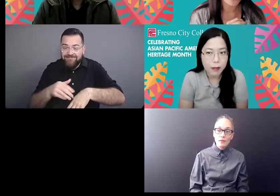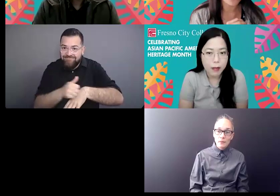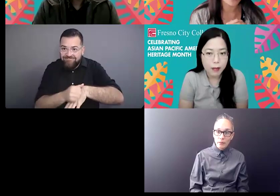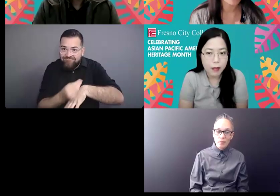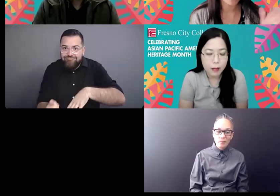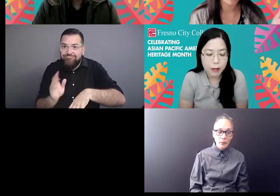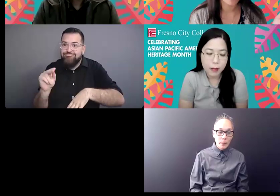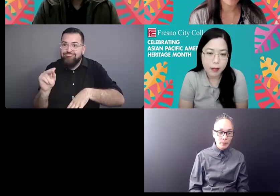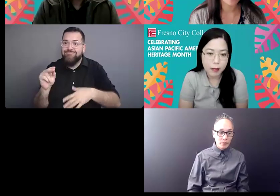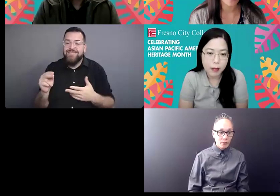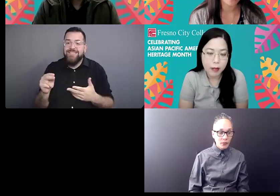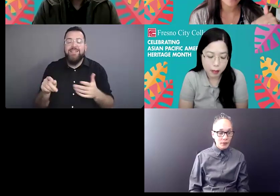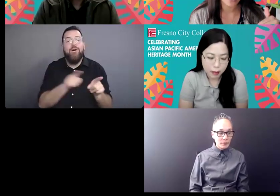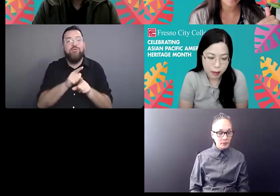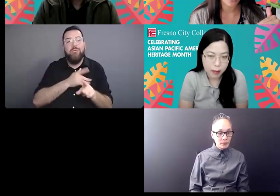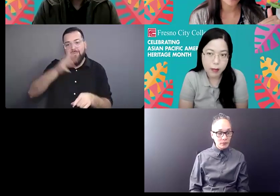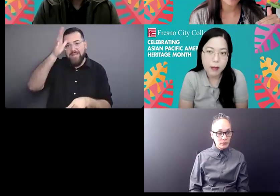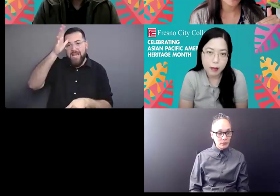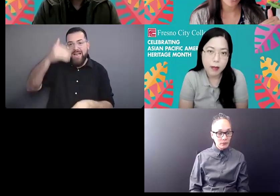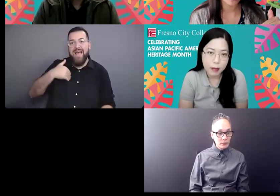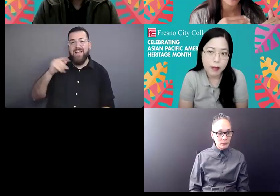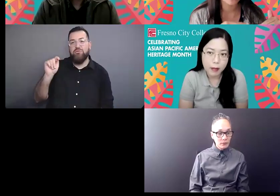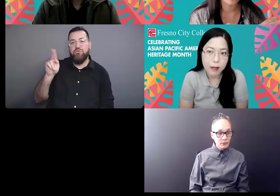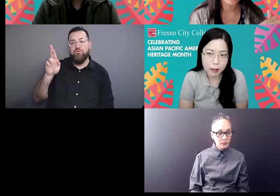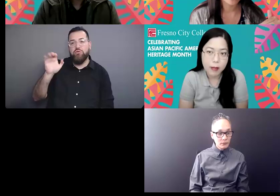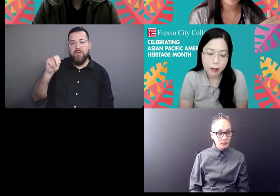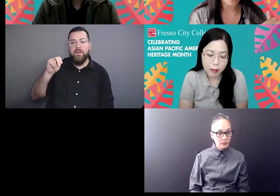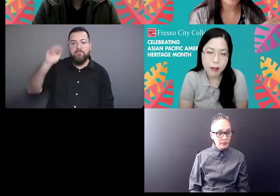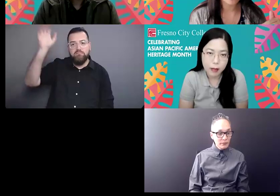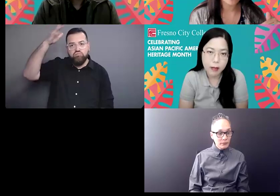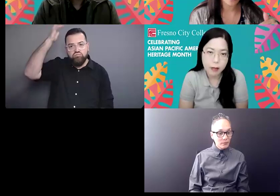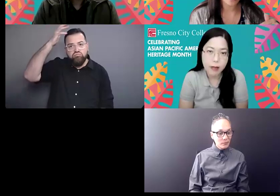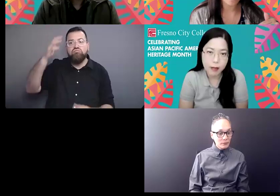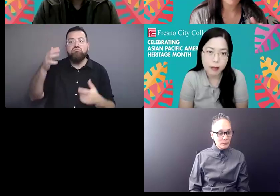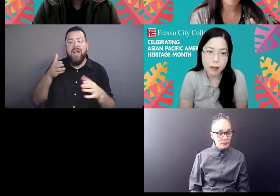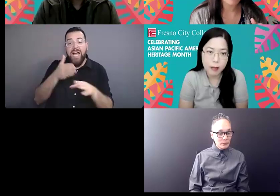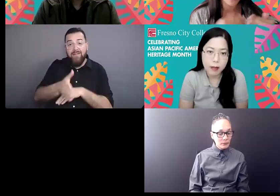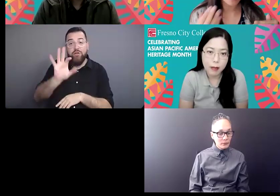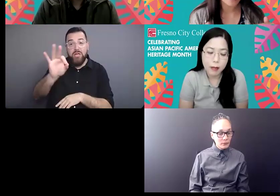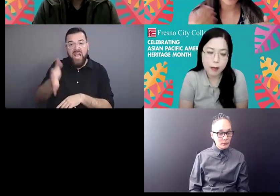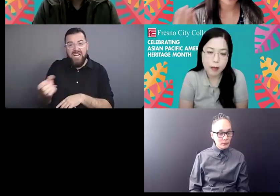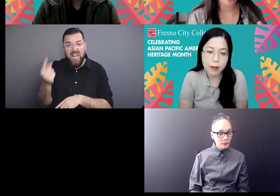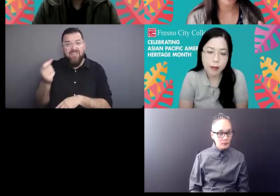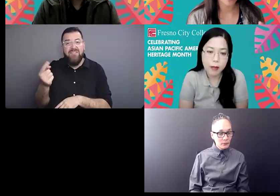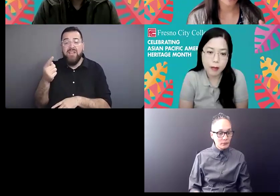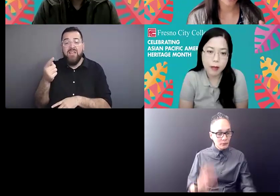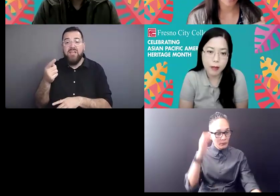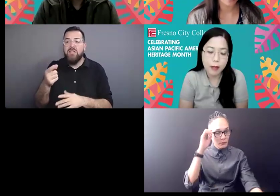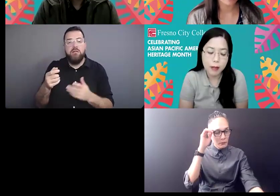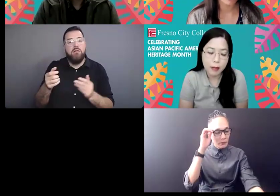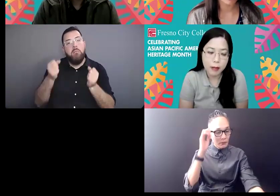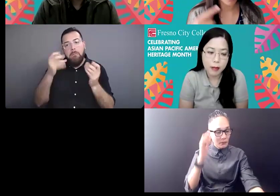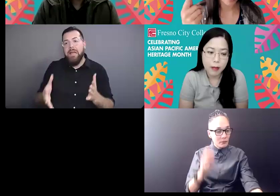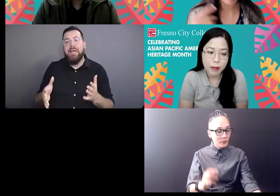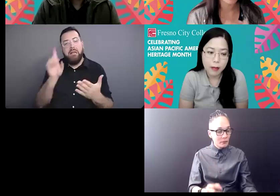And so once that the 9/11 came around, you saw a lot of acts of violence and racial discrimination